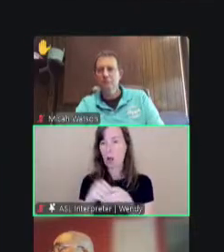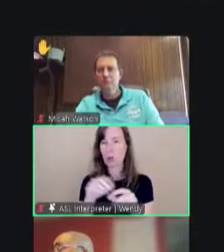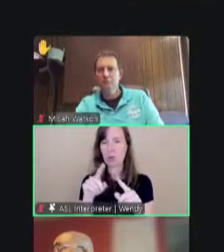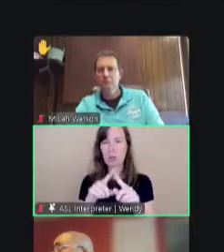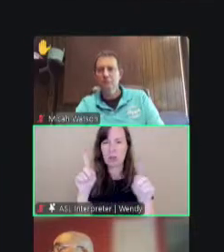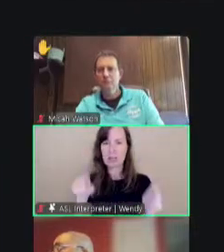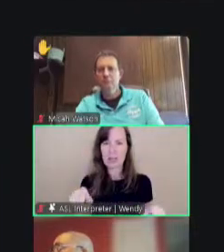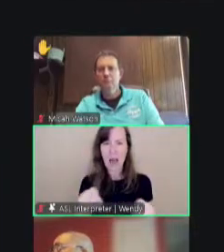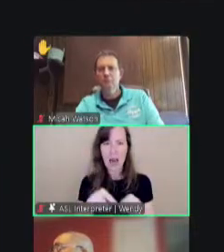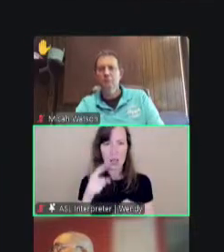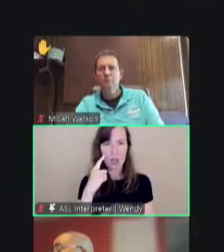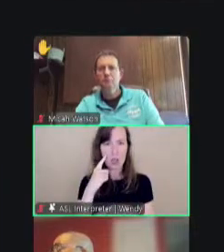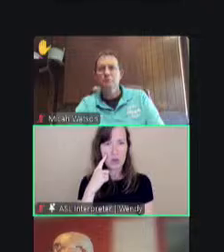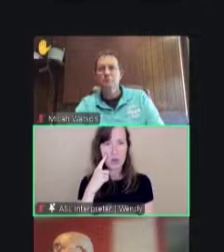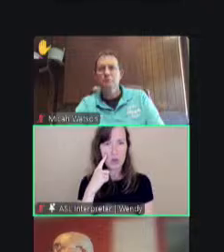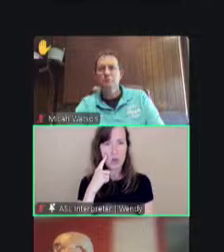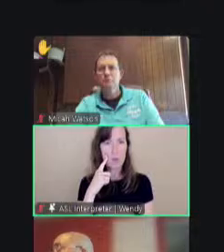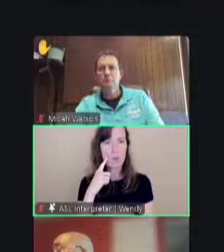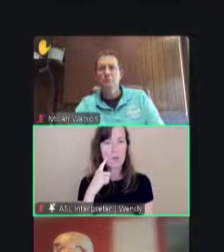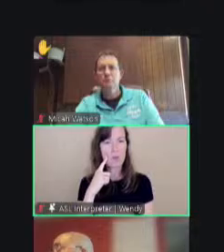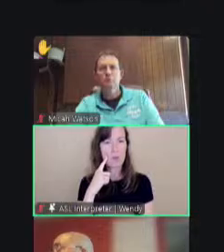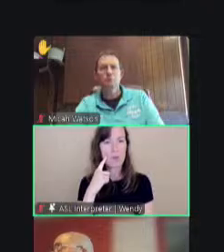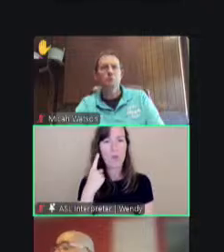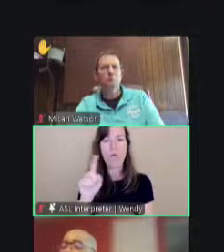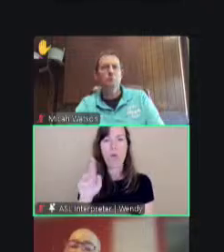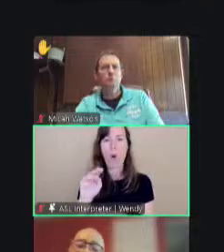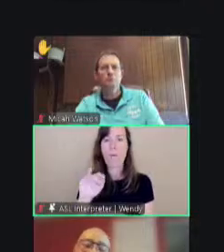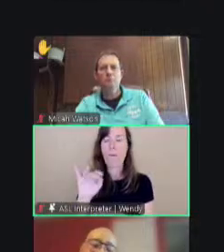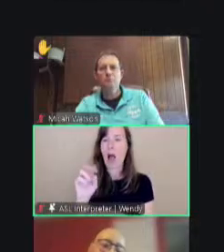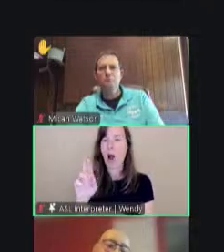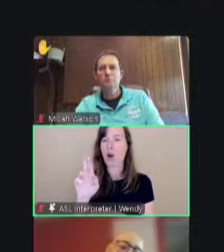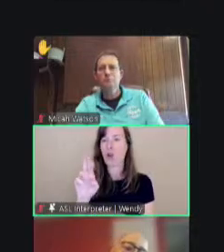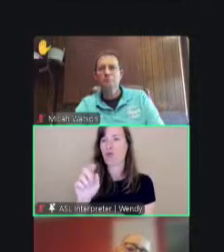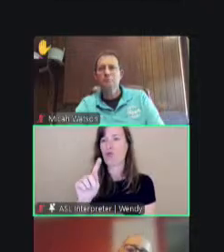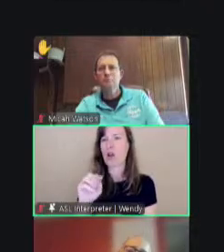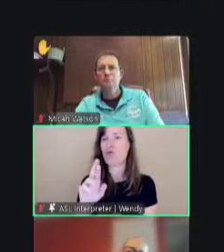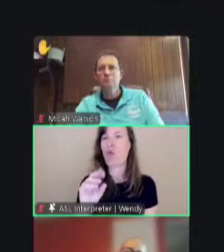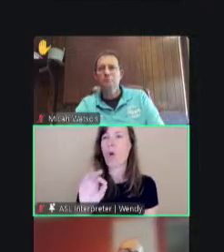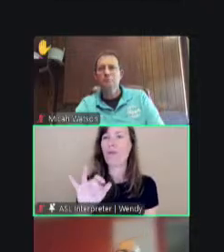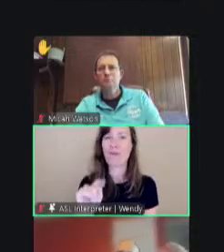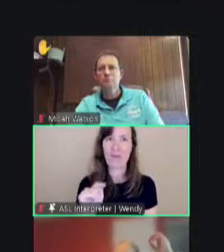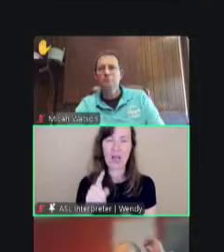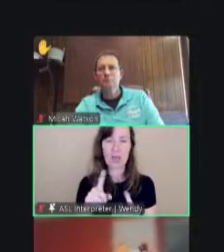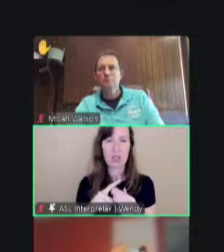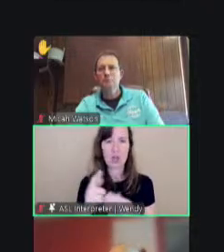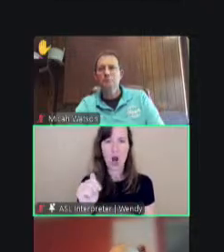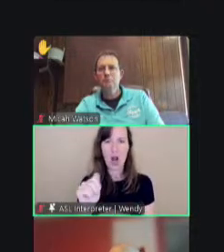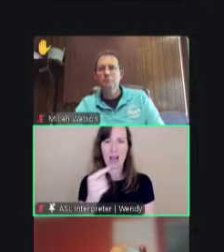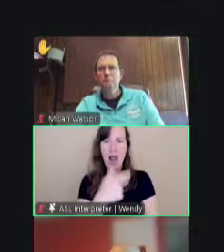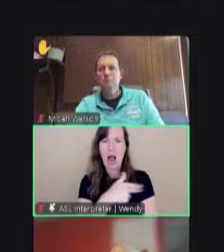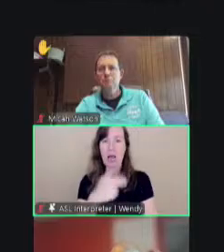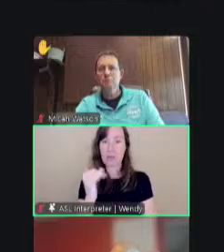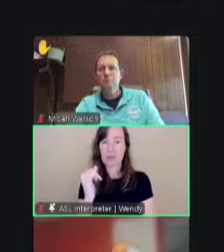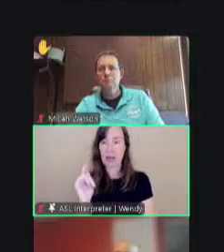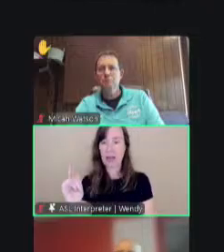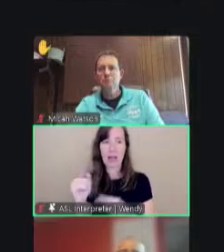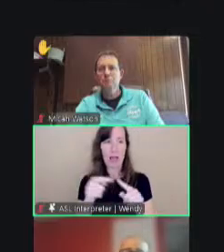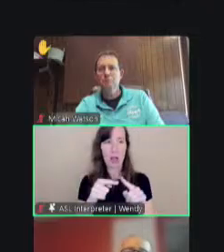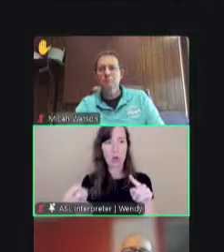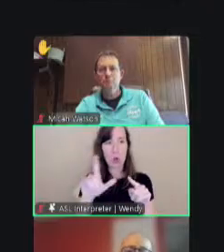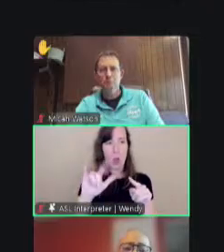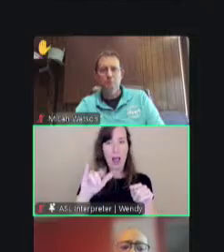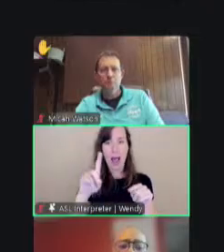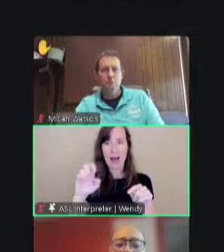retrofit, beginning at Hospital Hill, going down Lydell, which you can kind of see in this map